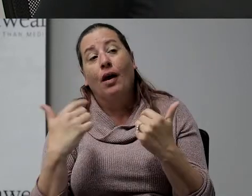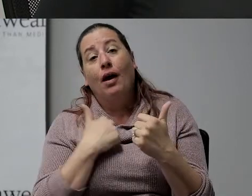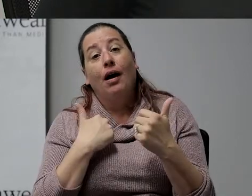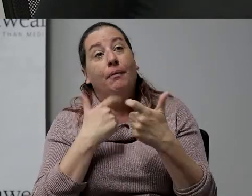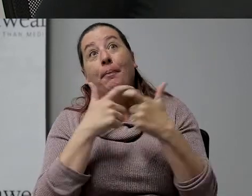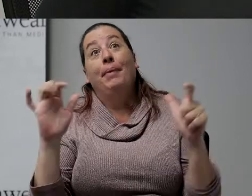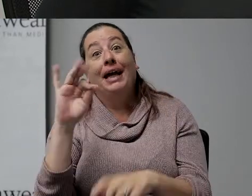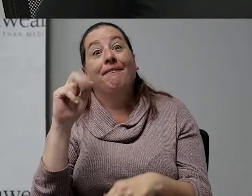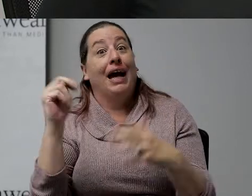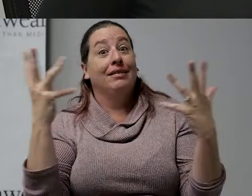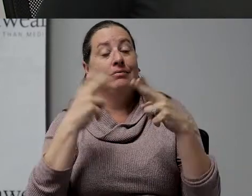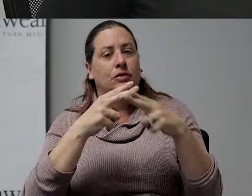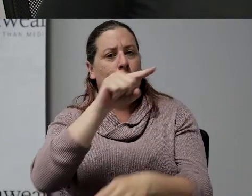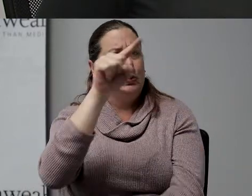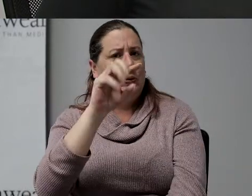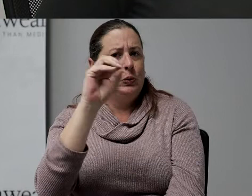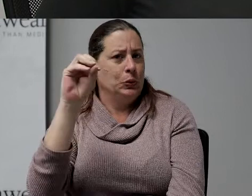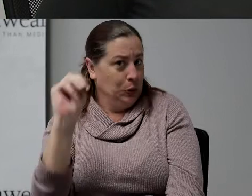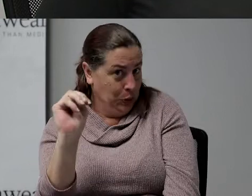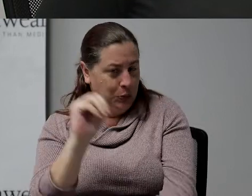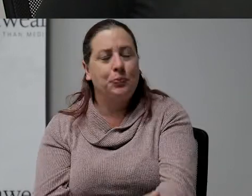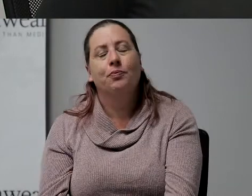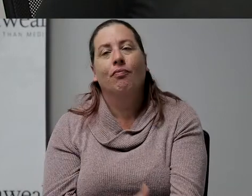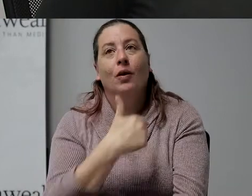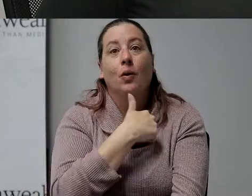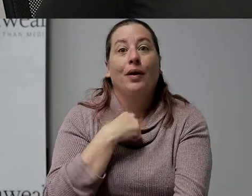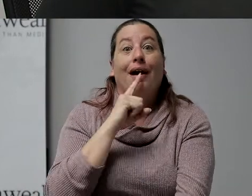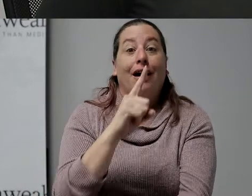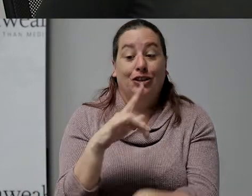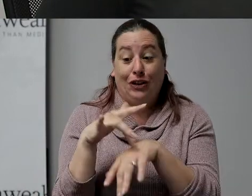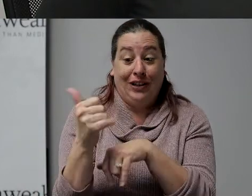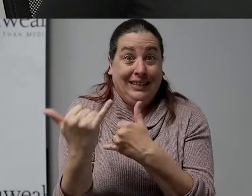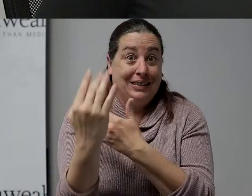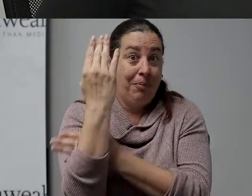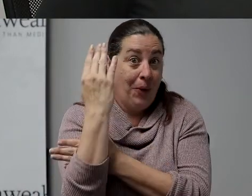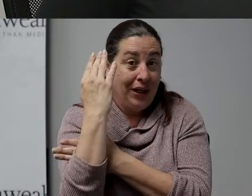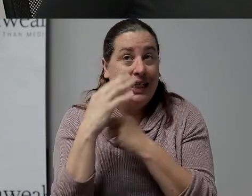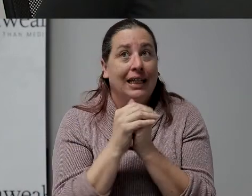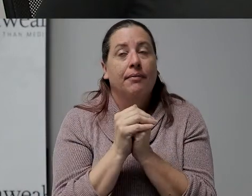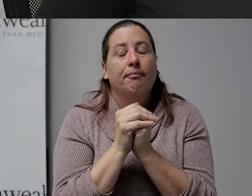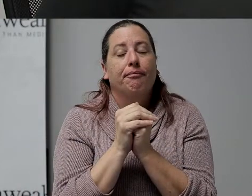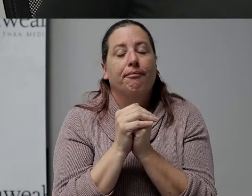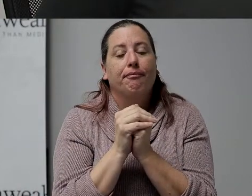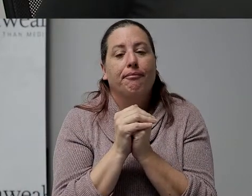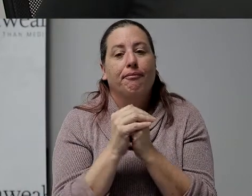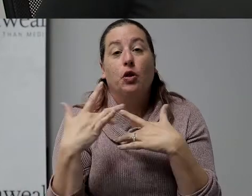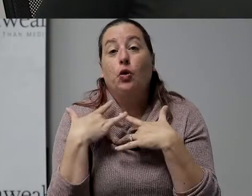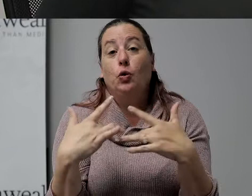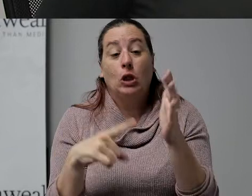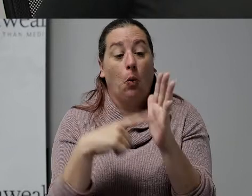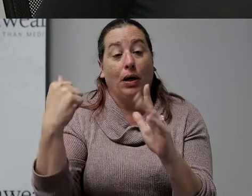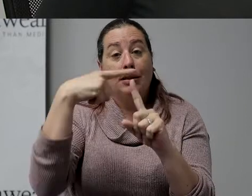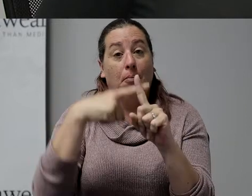of Zoom, and we actually, earlier this morning, usually once a month,